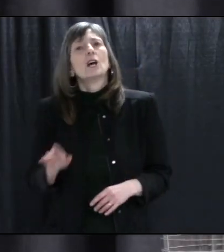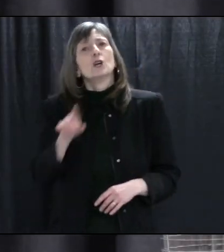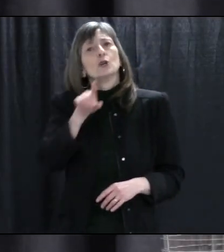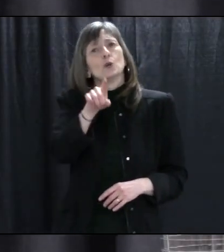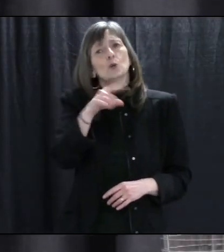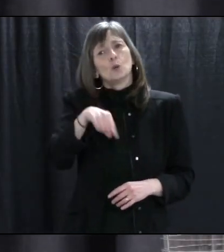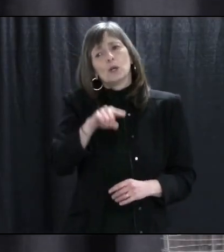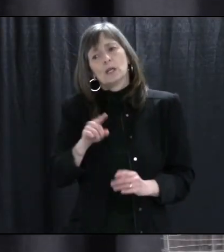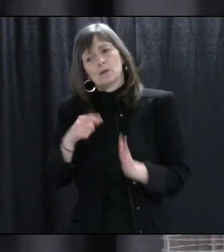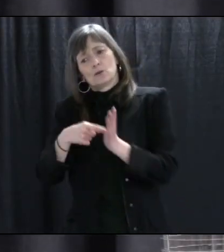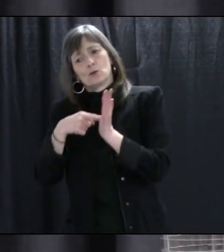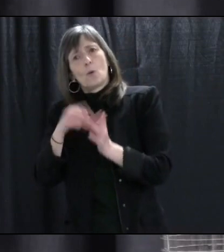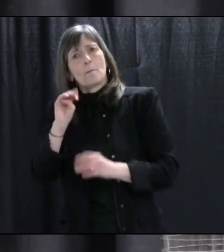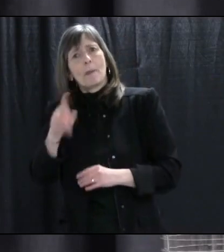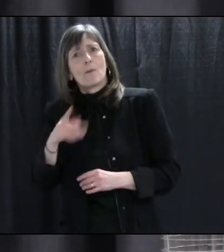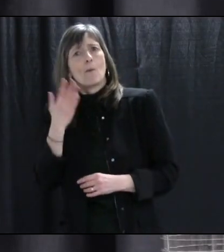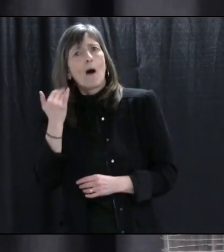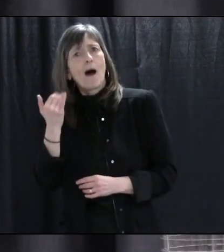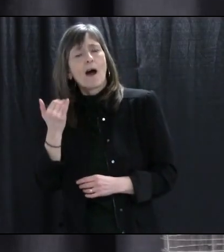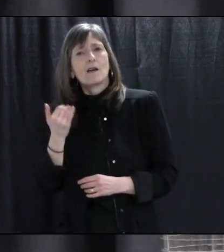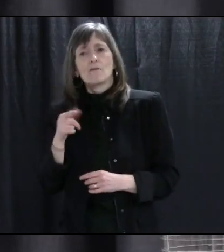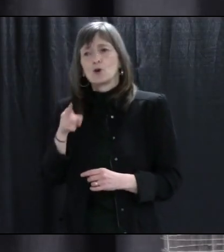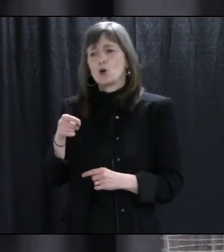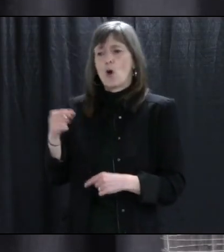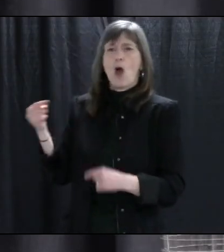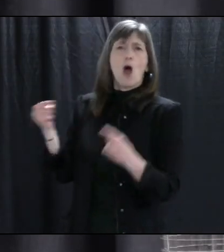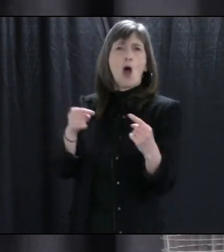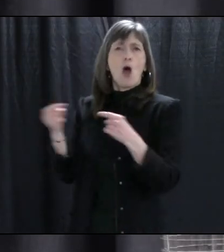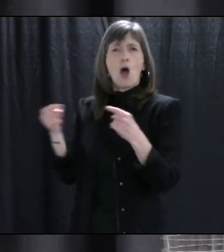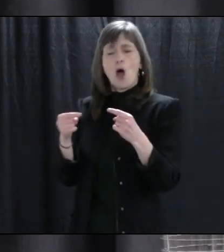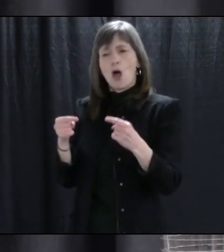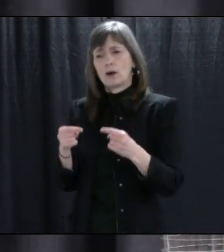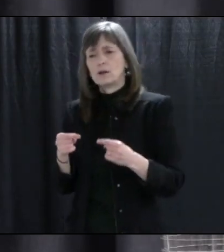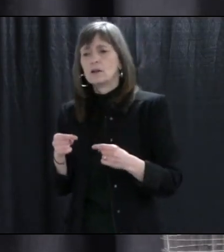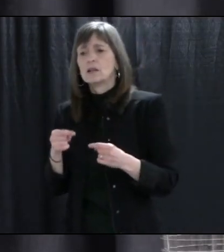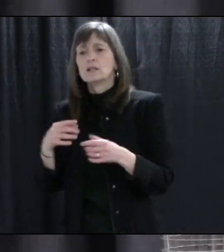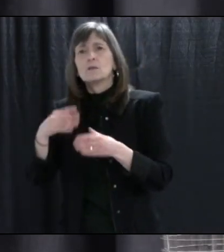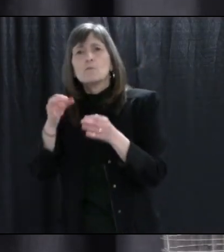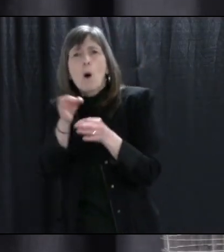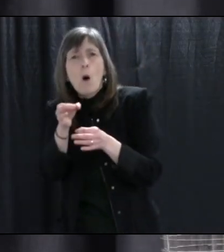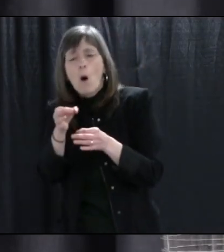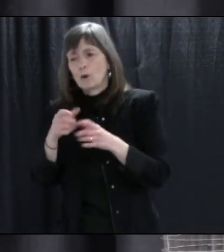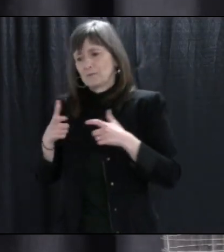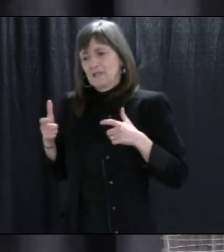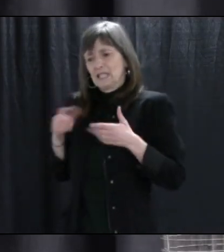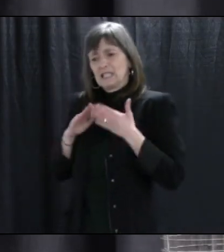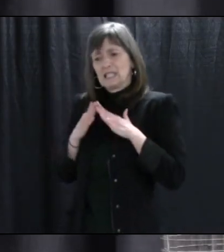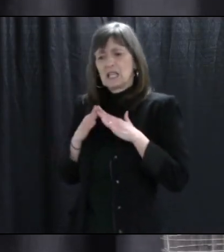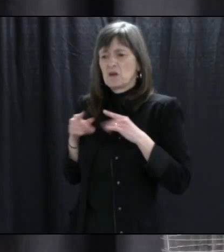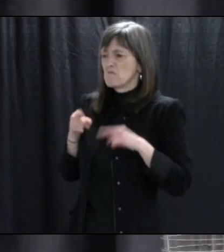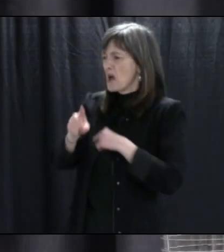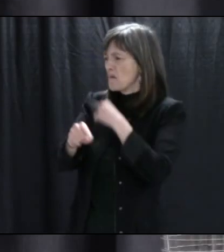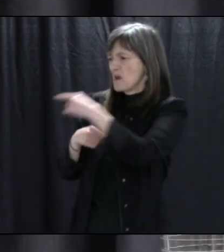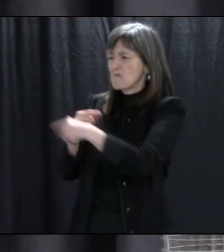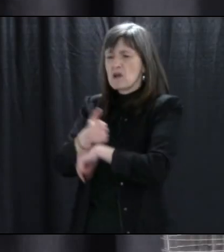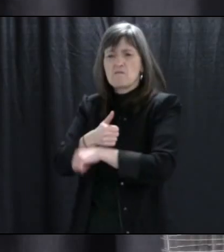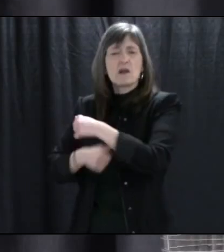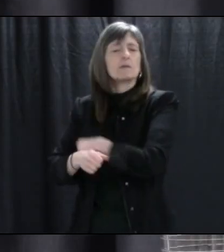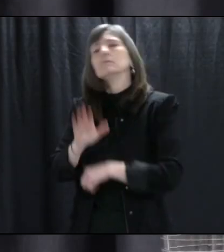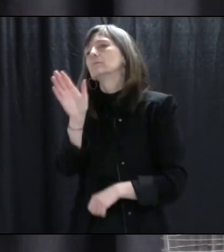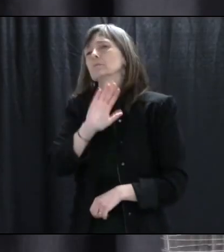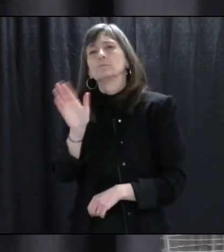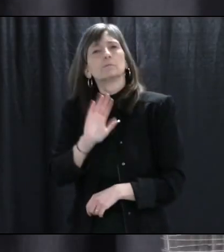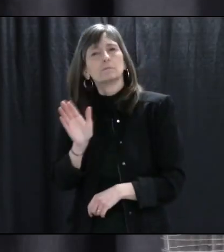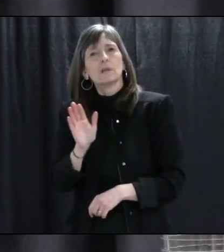one community against another. It's not done to pit rural against urban or assign blame or anything like that.